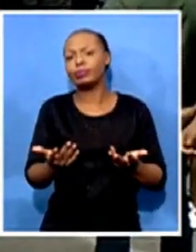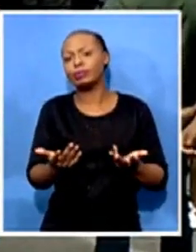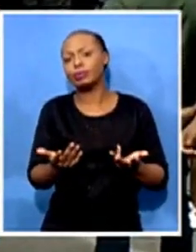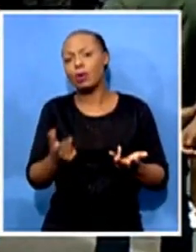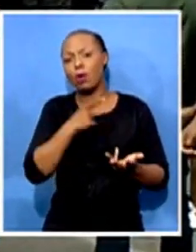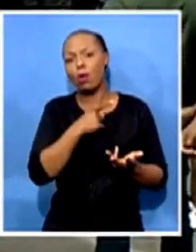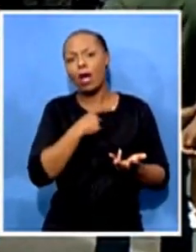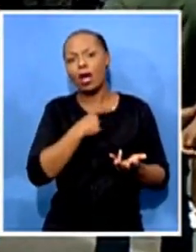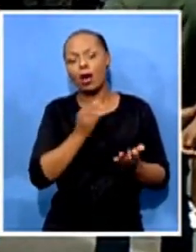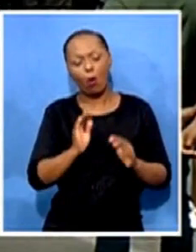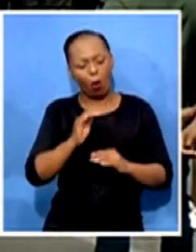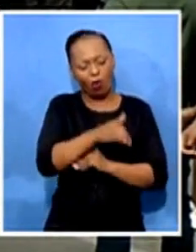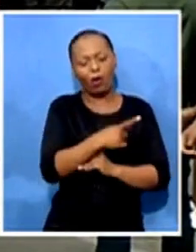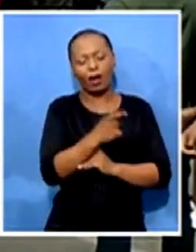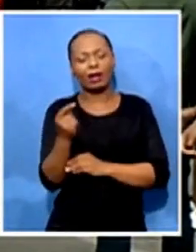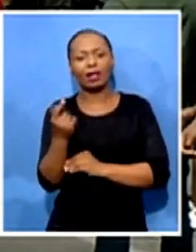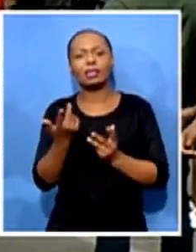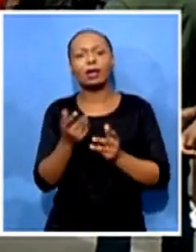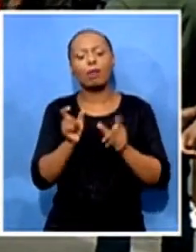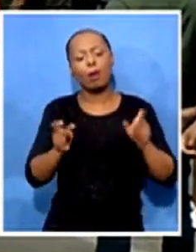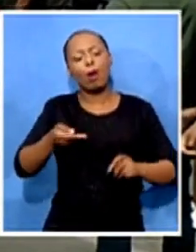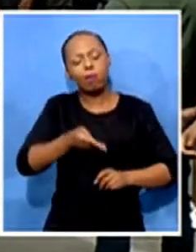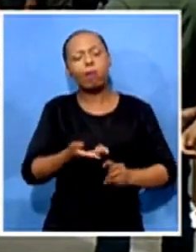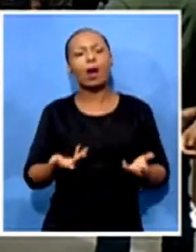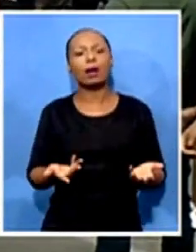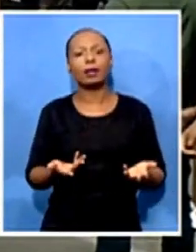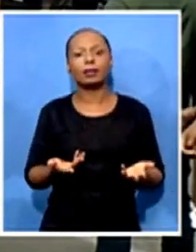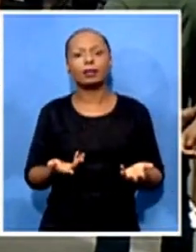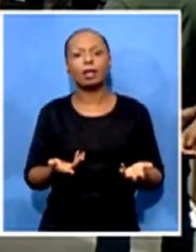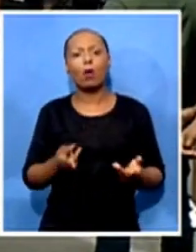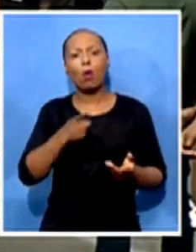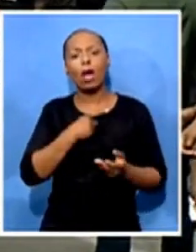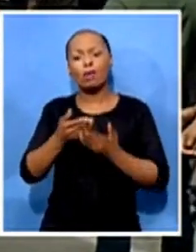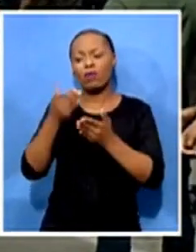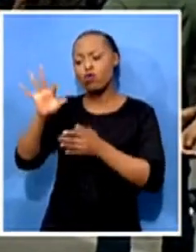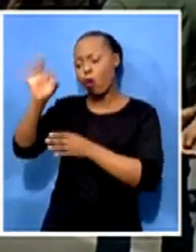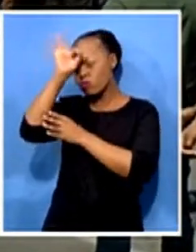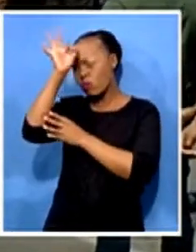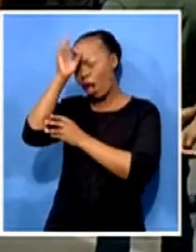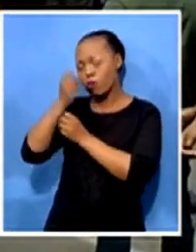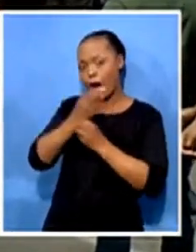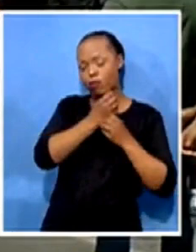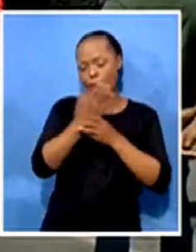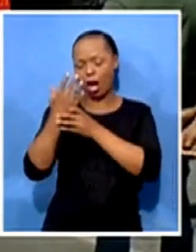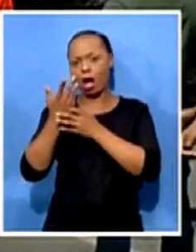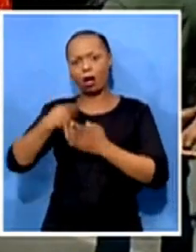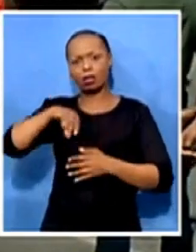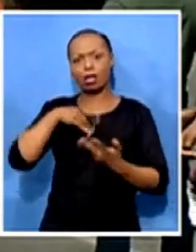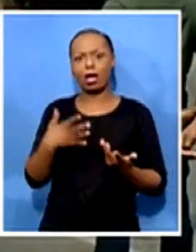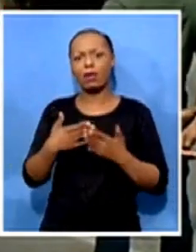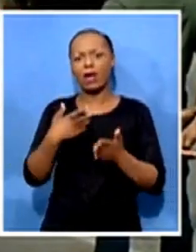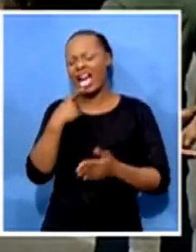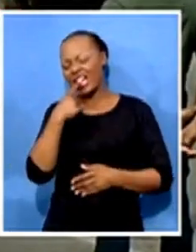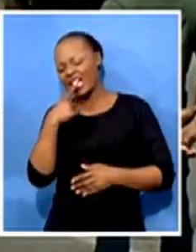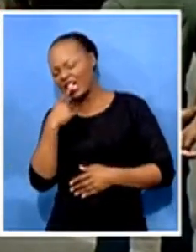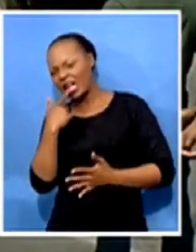cannons, stun grenades and the likes fired upon them, rubber bullets earlier this morning. As it stands, can you